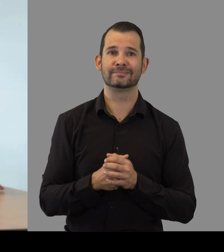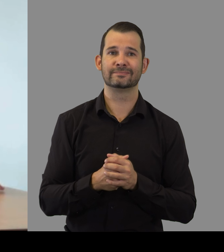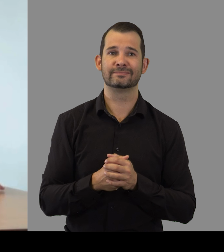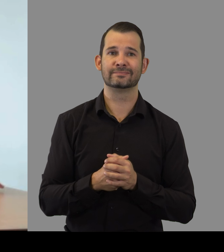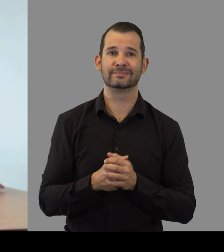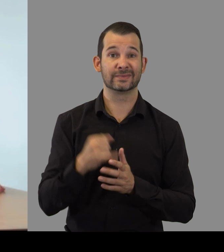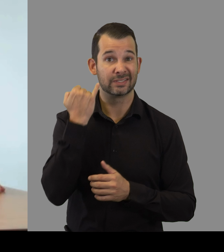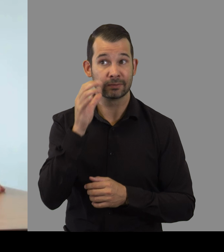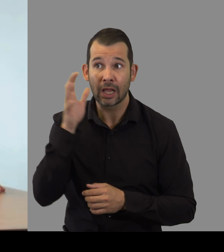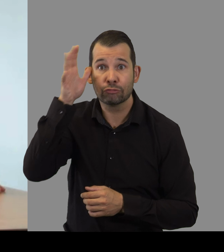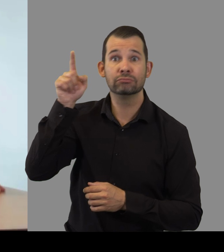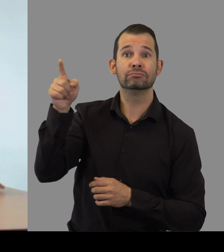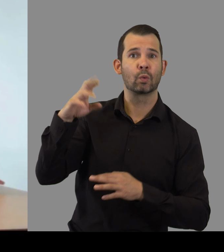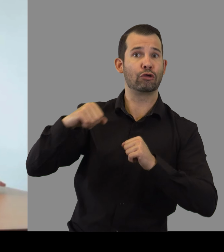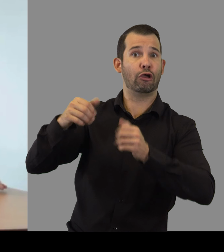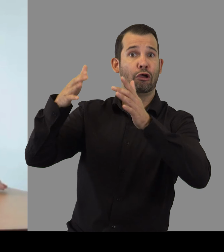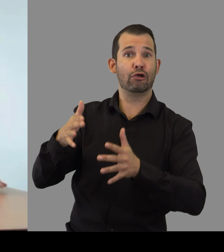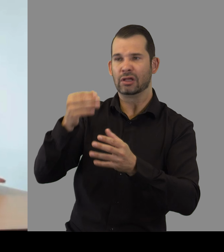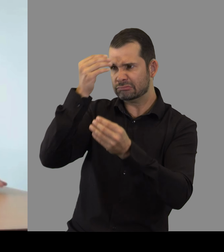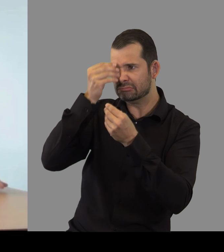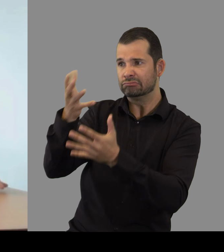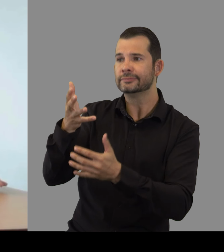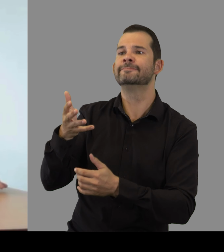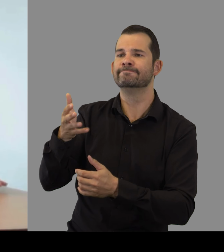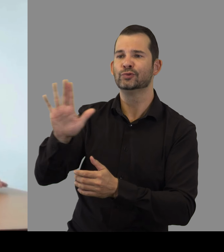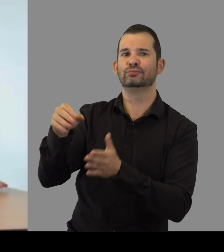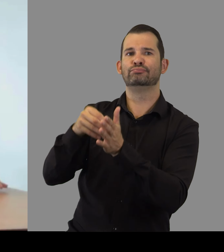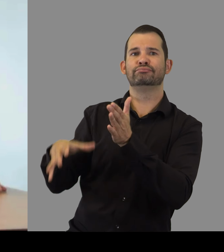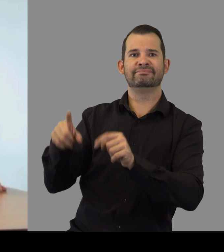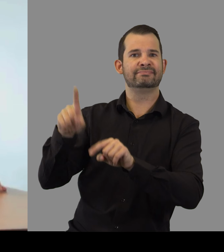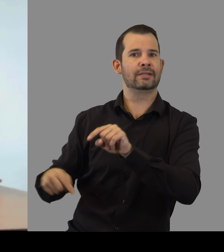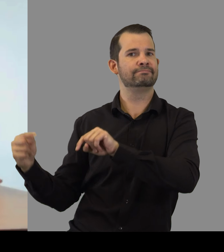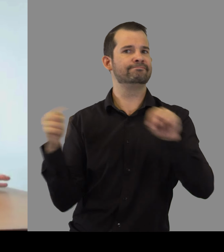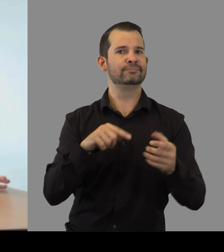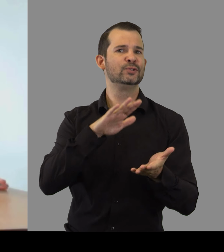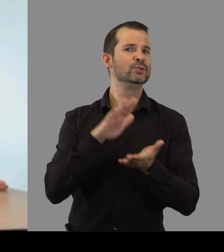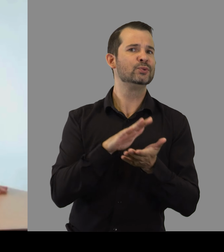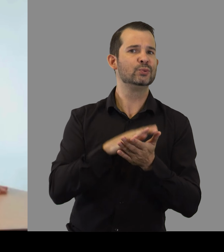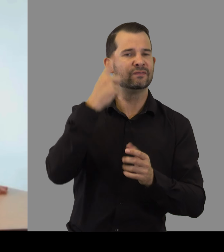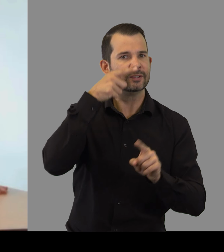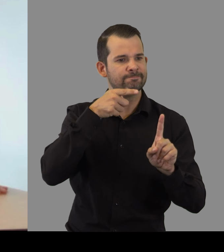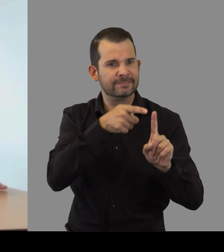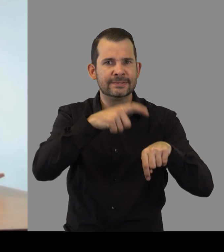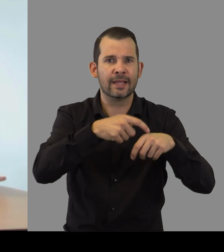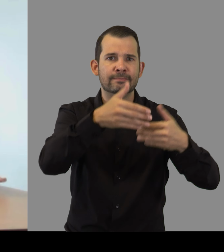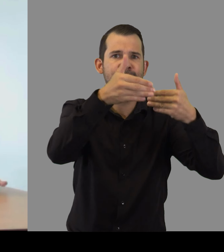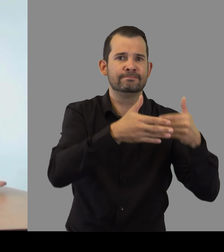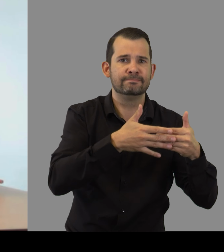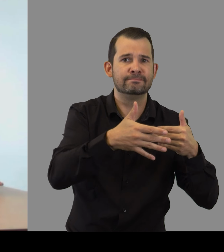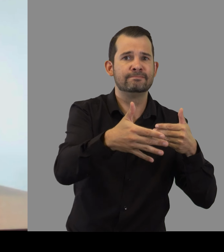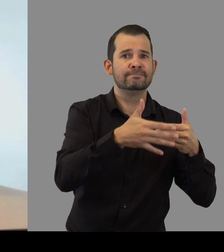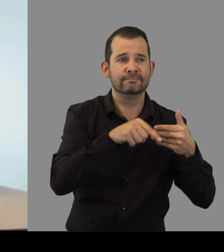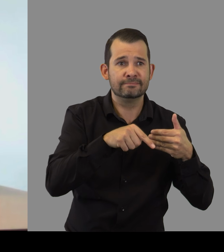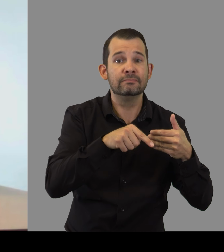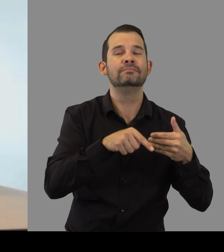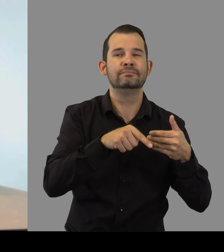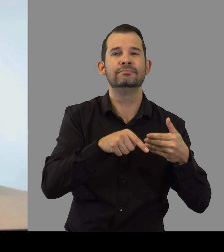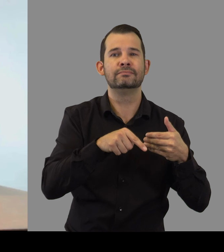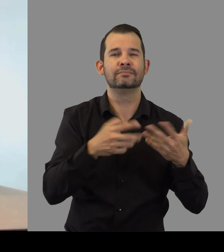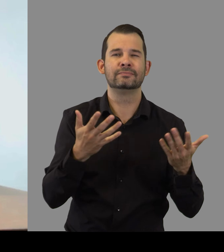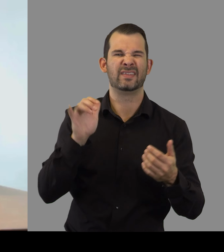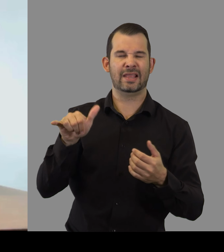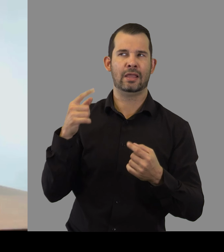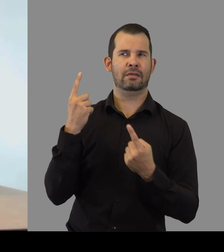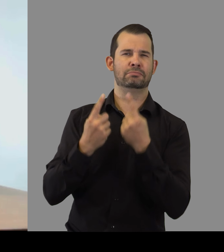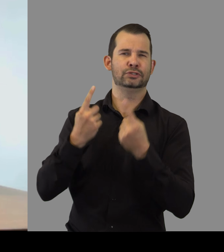a parent or guardian is told that the student cannot come back at school for a specific period